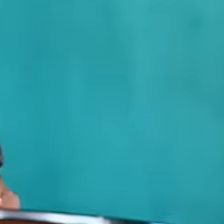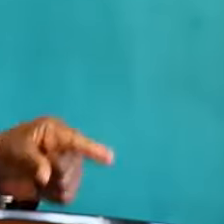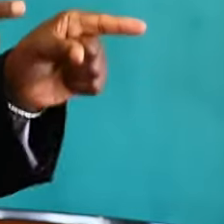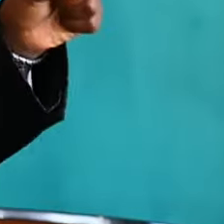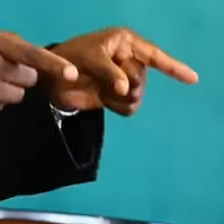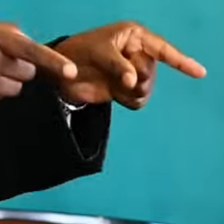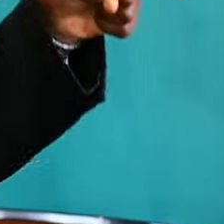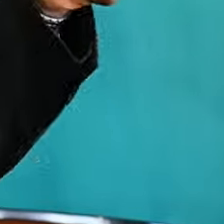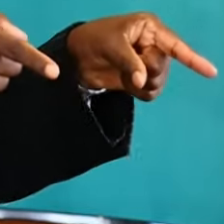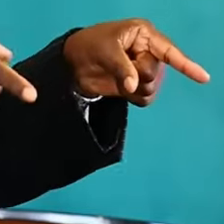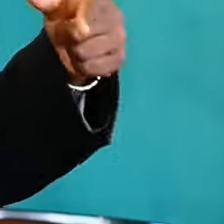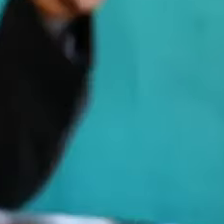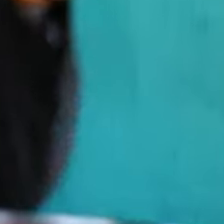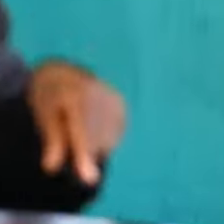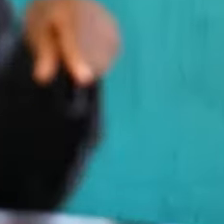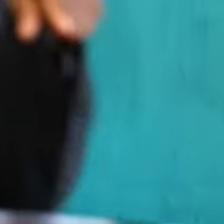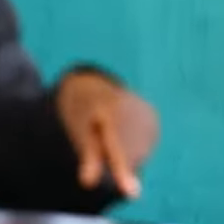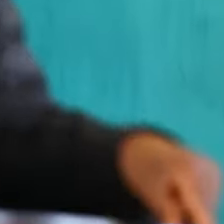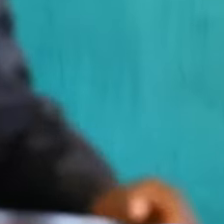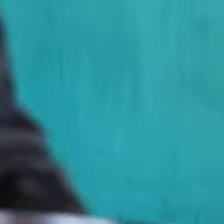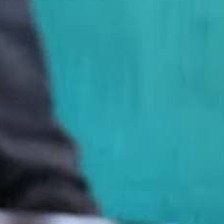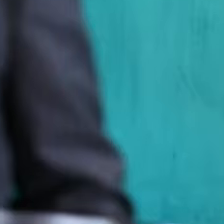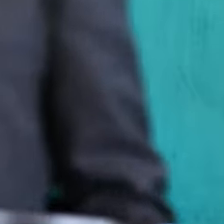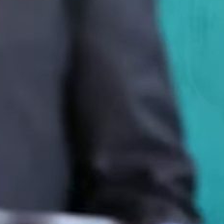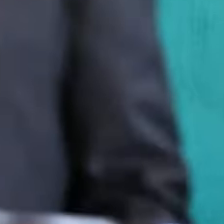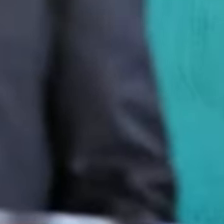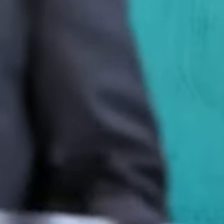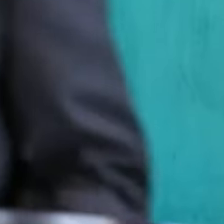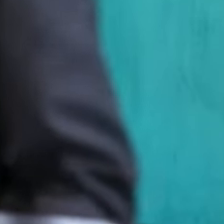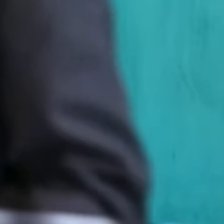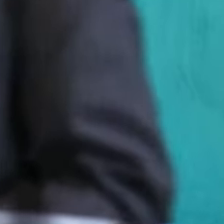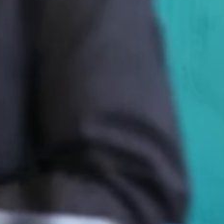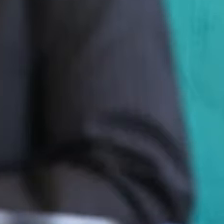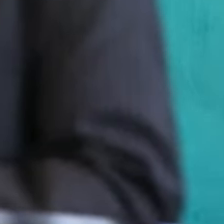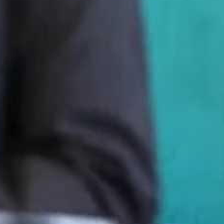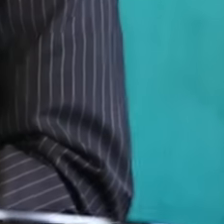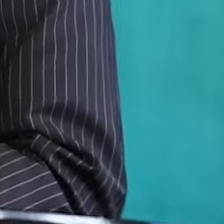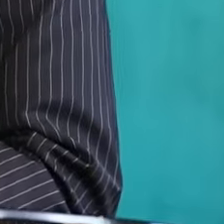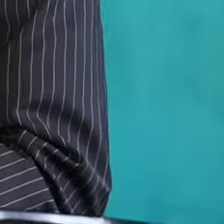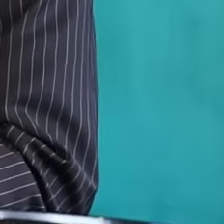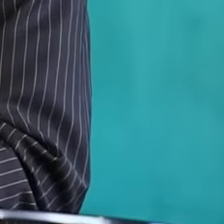Jesus, "We have caught this woman red-handed, Master."